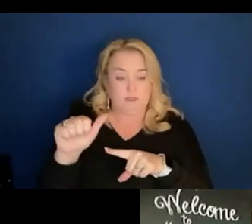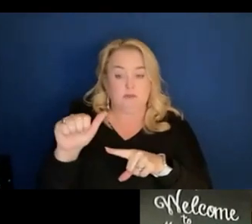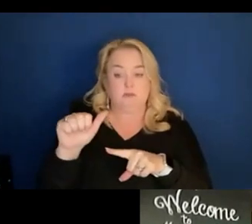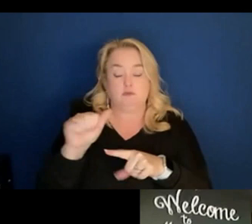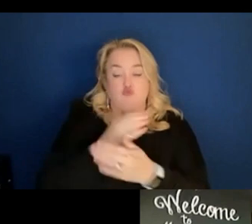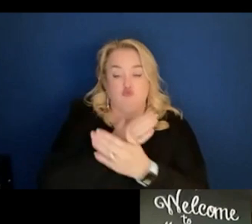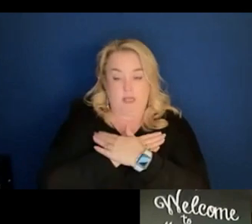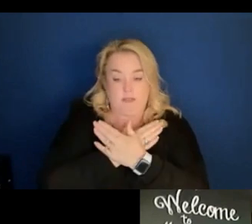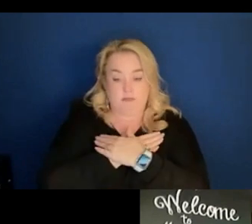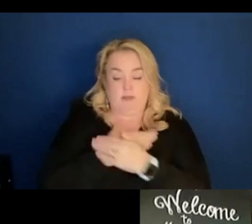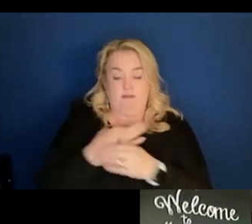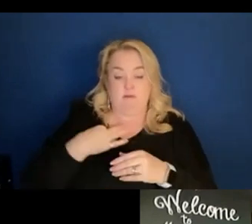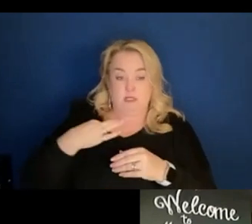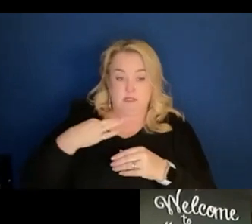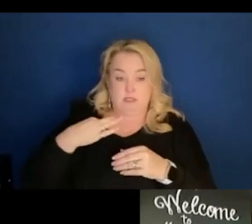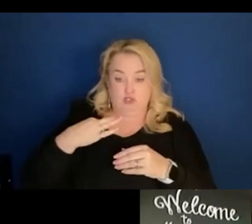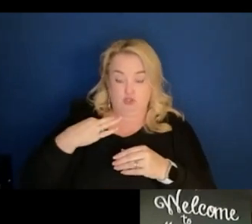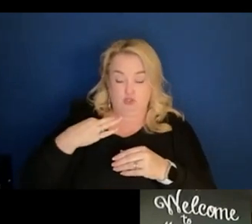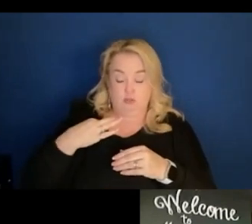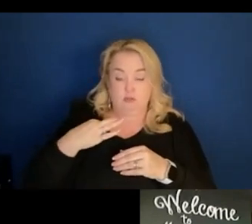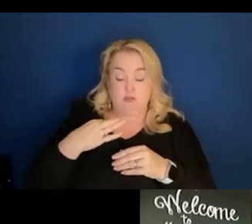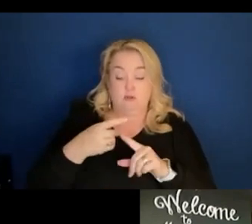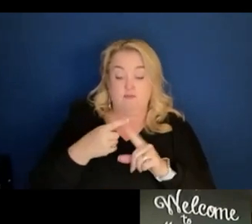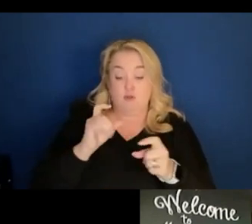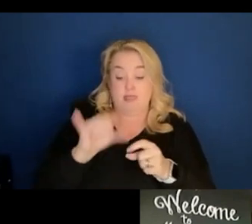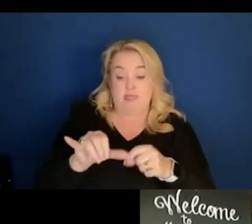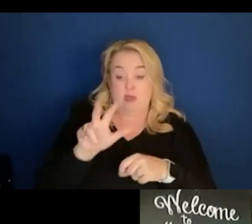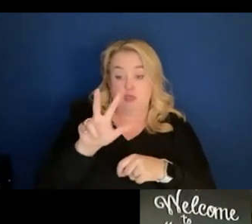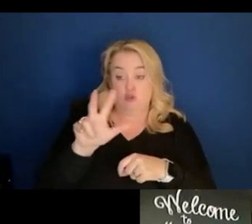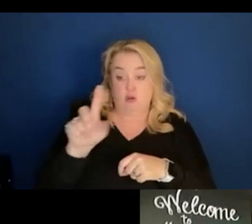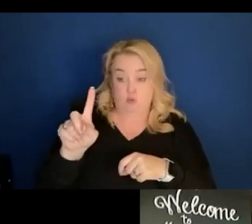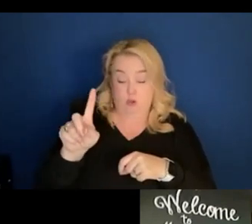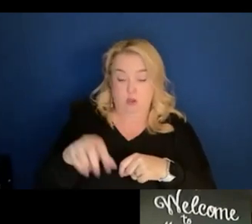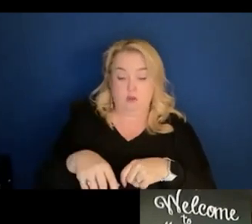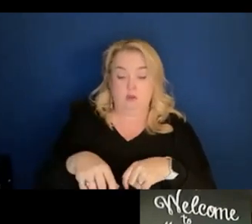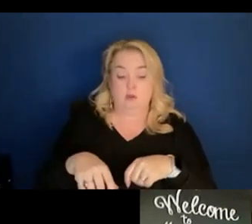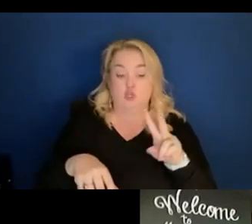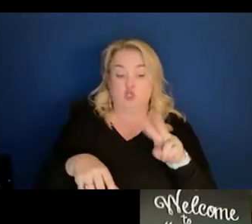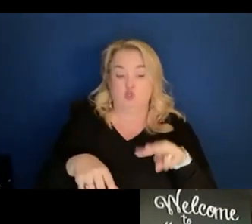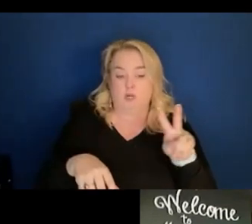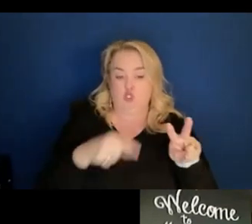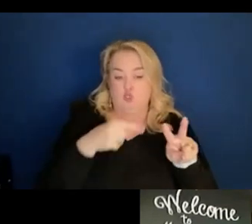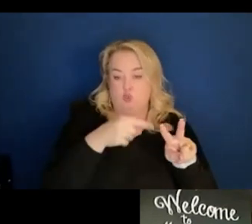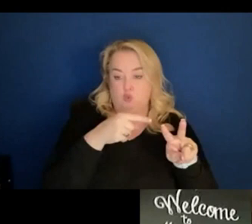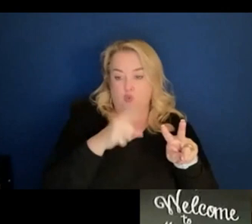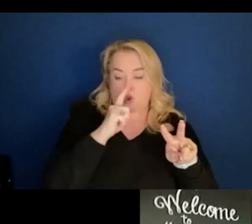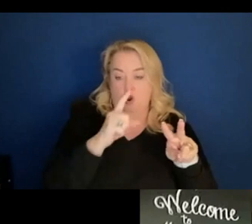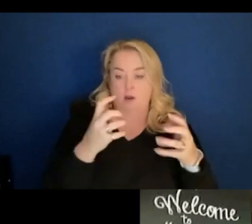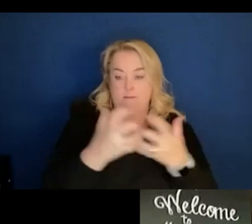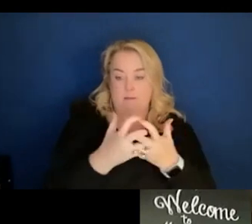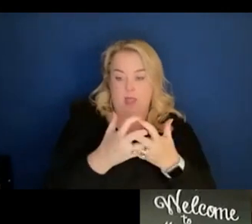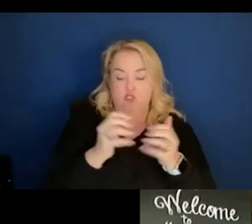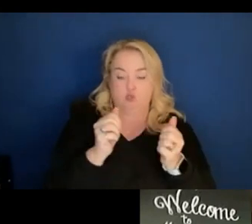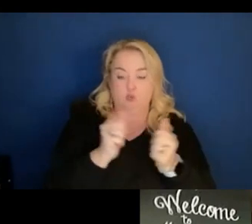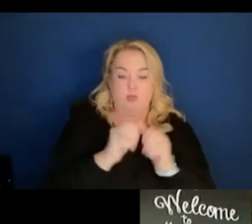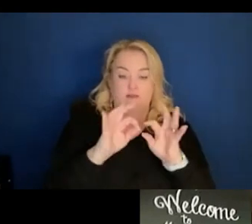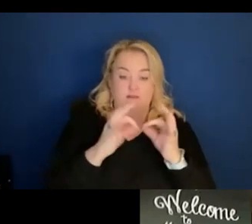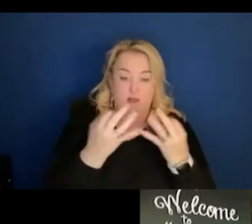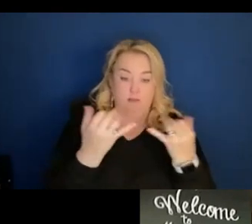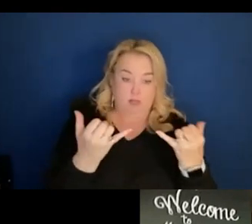respite squad volunteers, and of that 31, 22 are currently matched with a caregiving